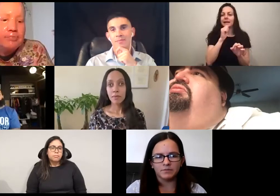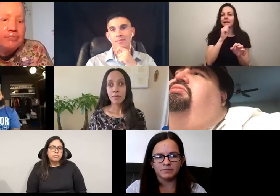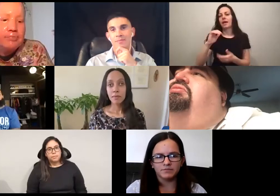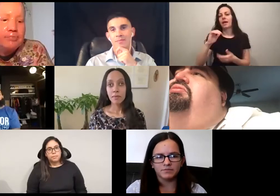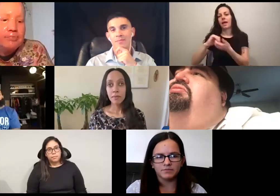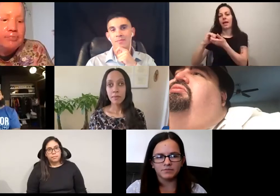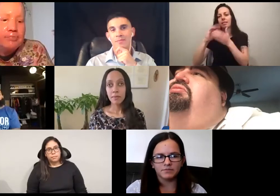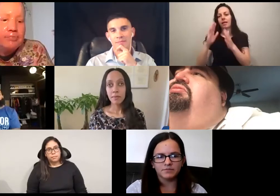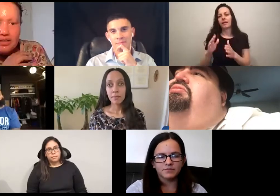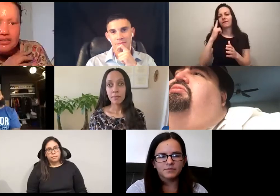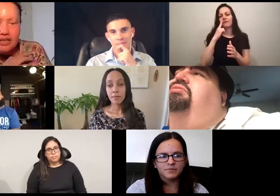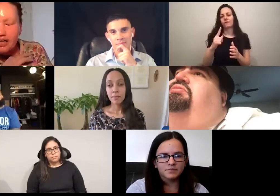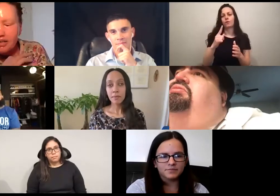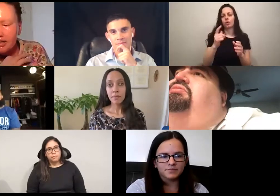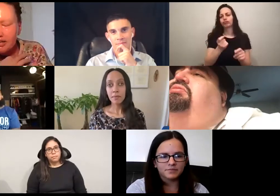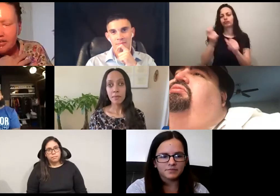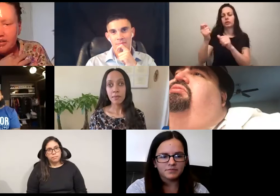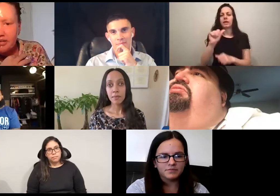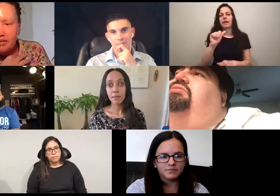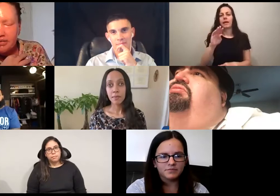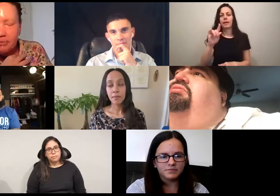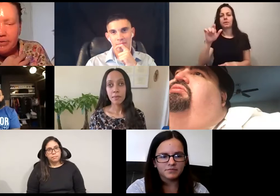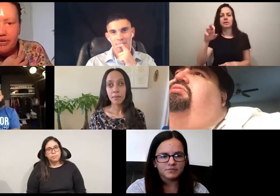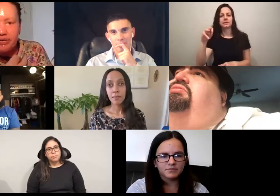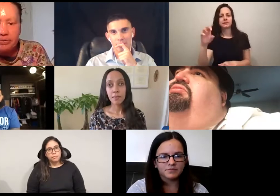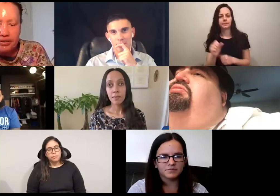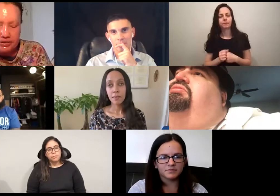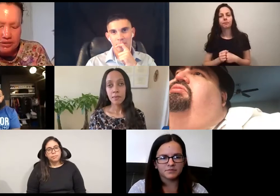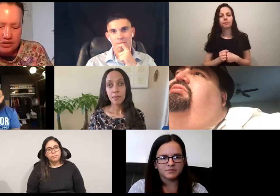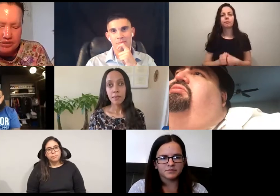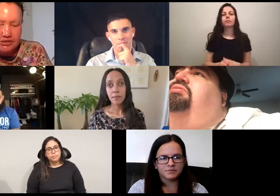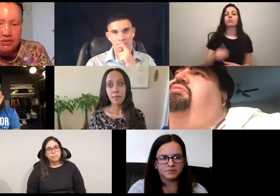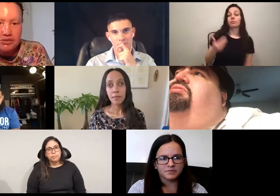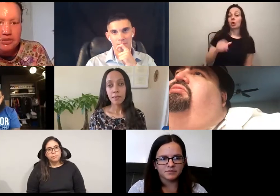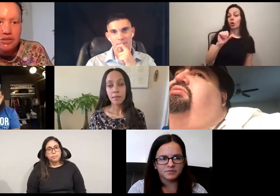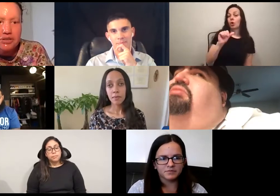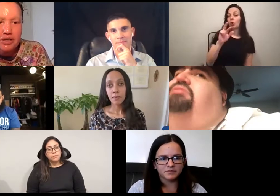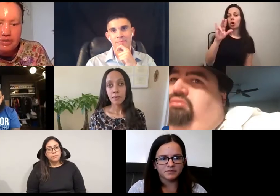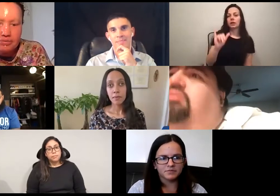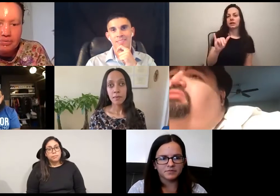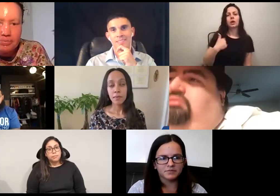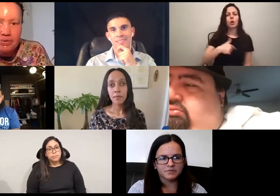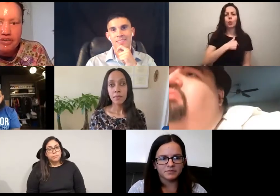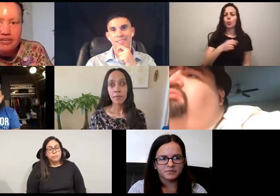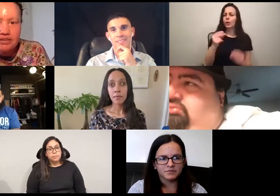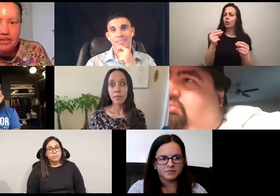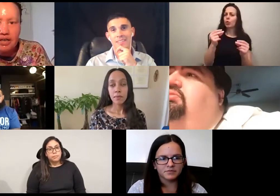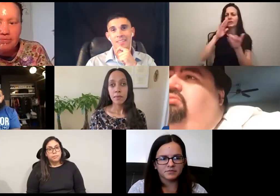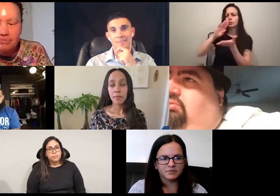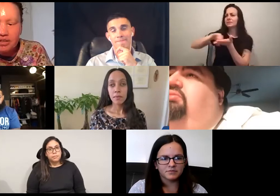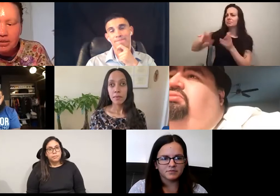ableism? It's Carly. I think that we're very quick to dismiss those who don't get it